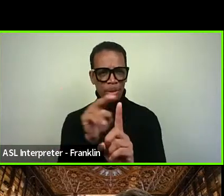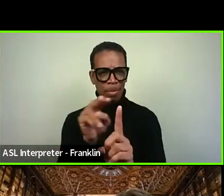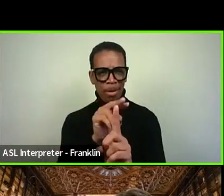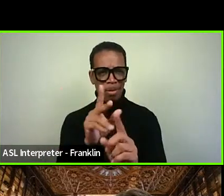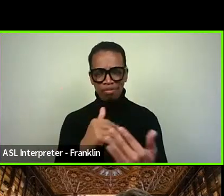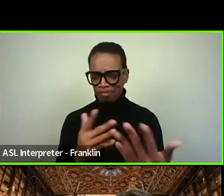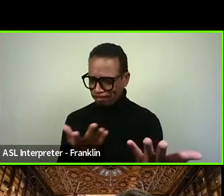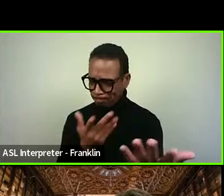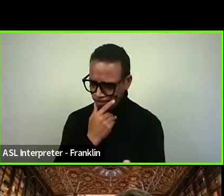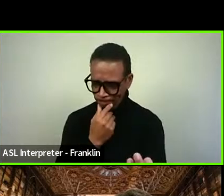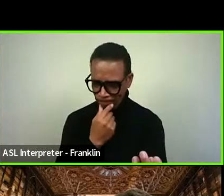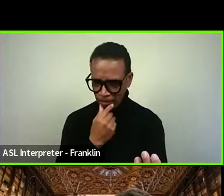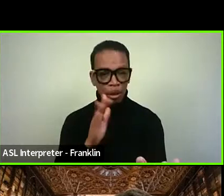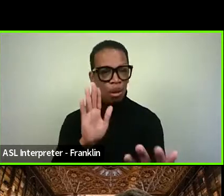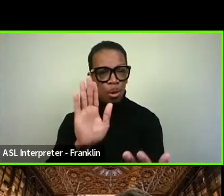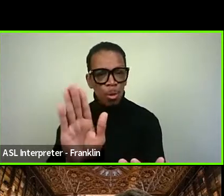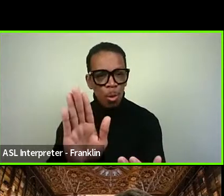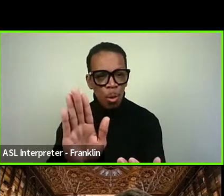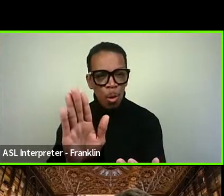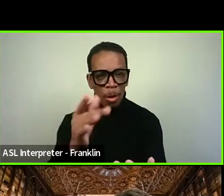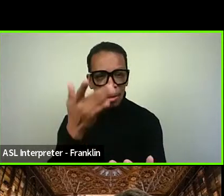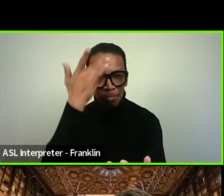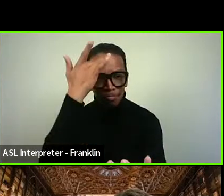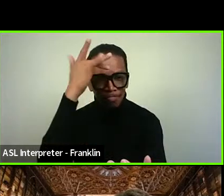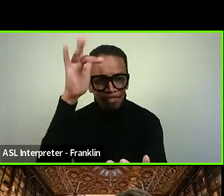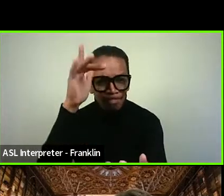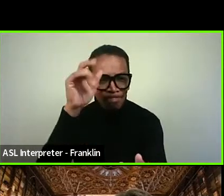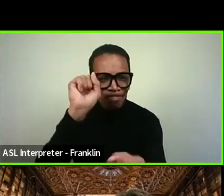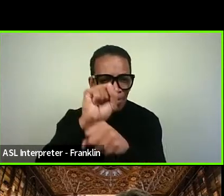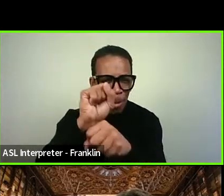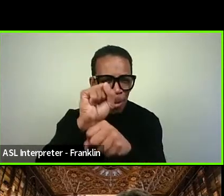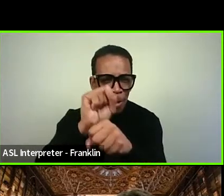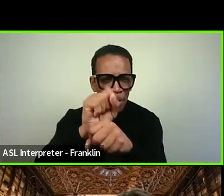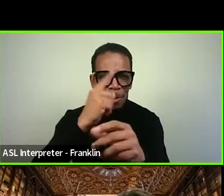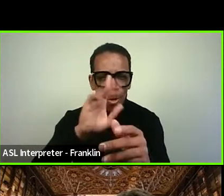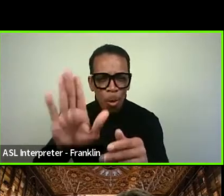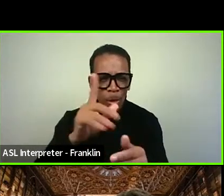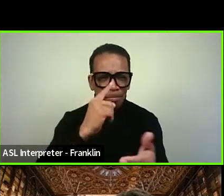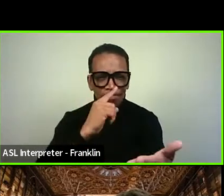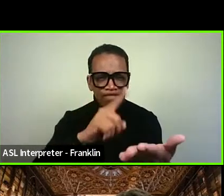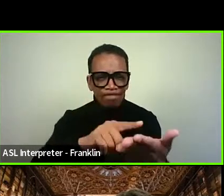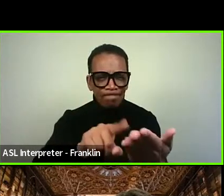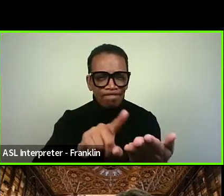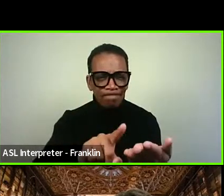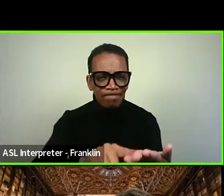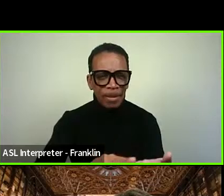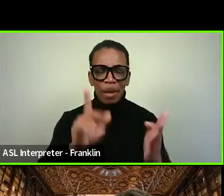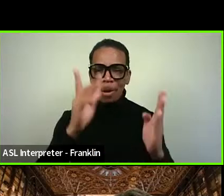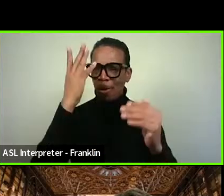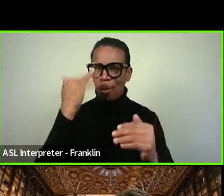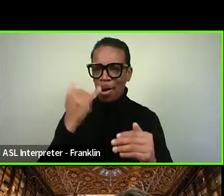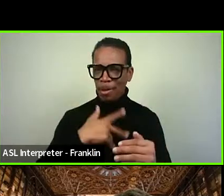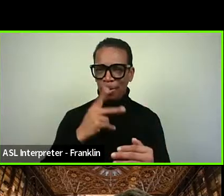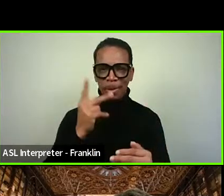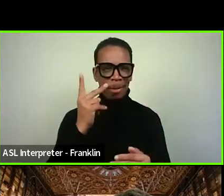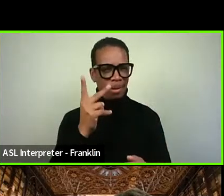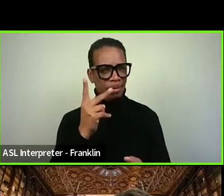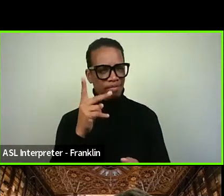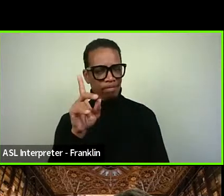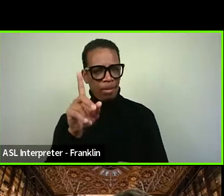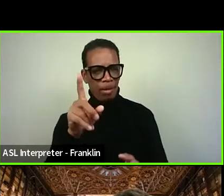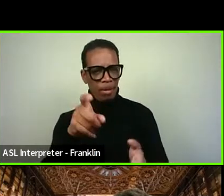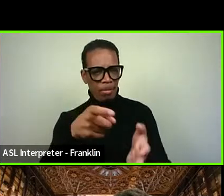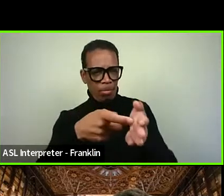perspective, in your scholar practitioner research, why do we see that need